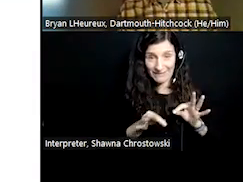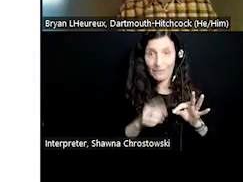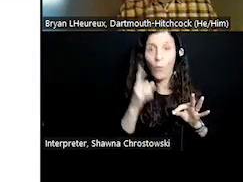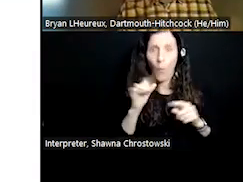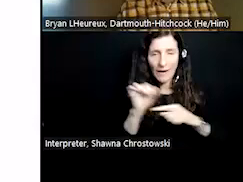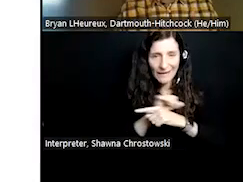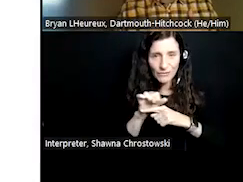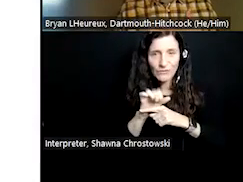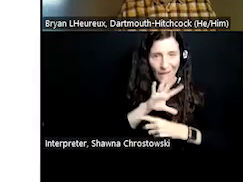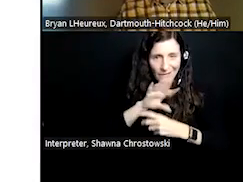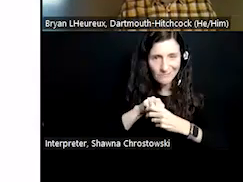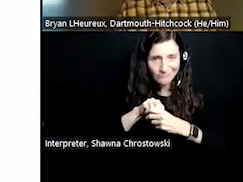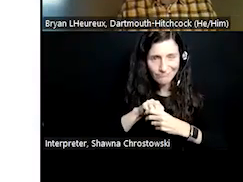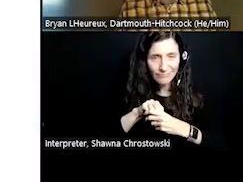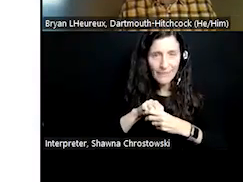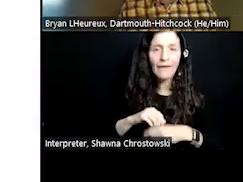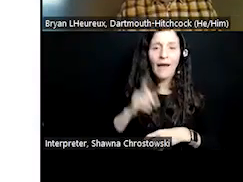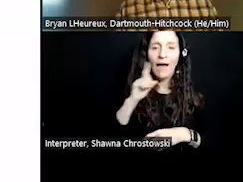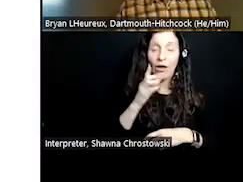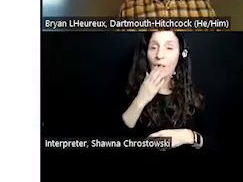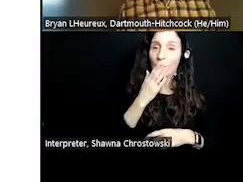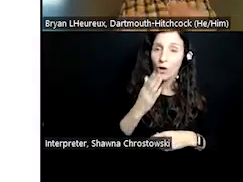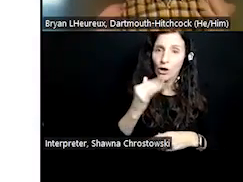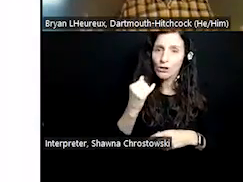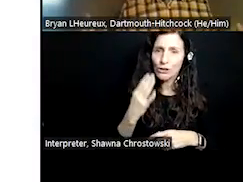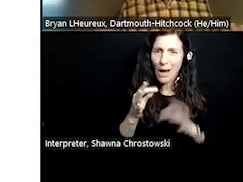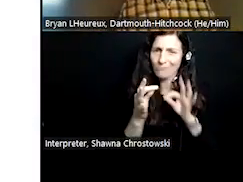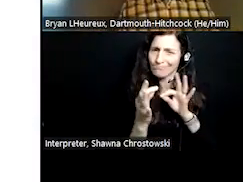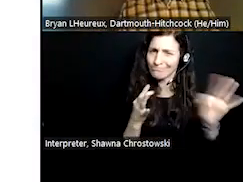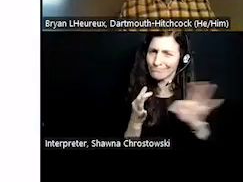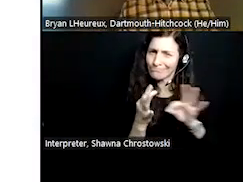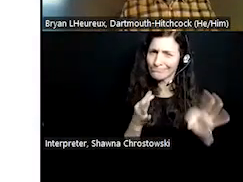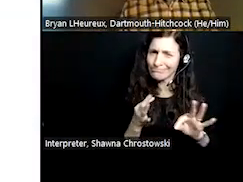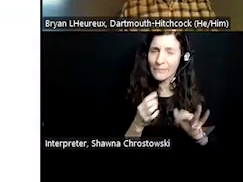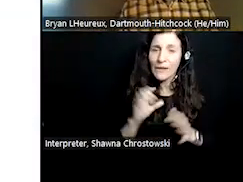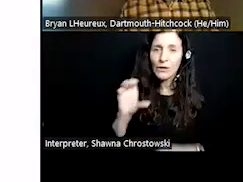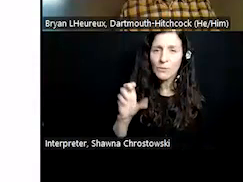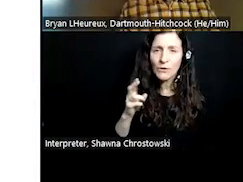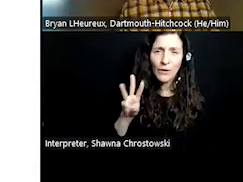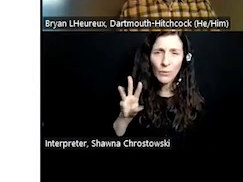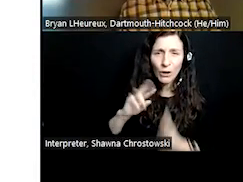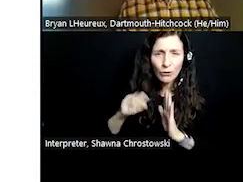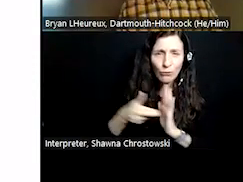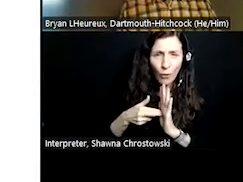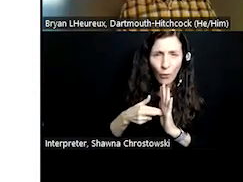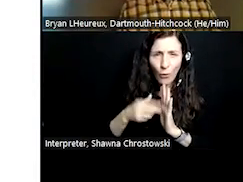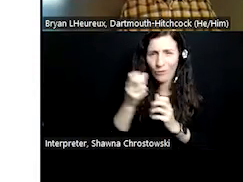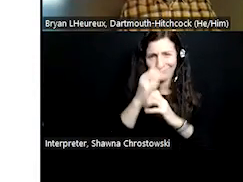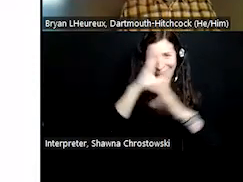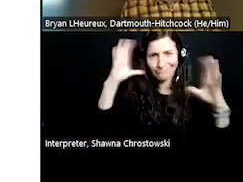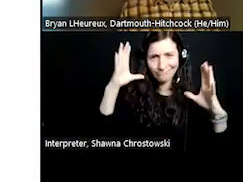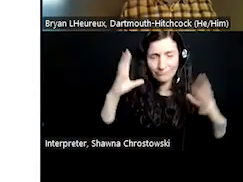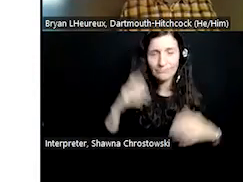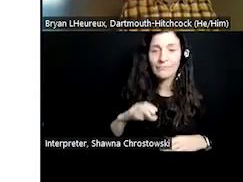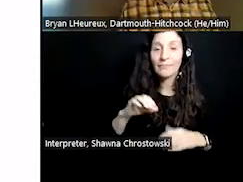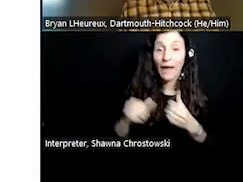that we engaged in. I thought it did a really good job of describing what the community health worker's role is within the clinical